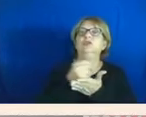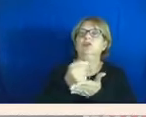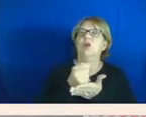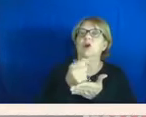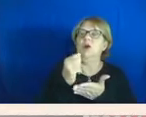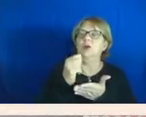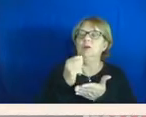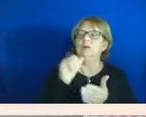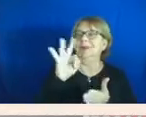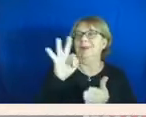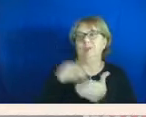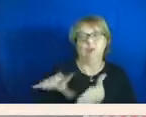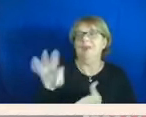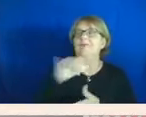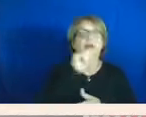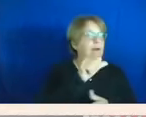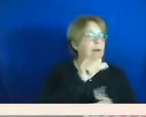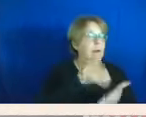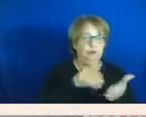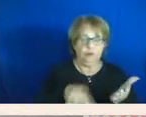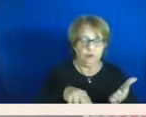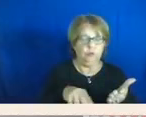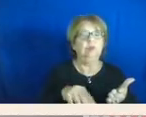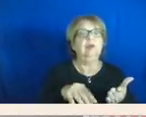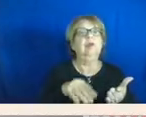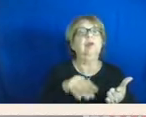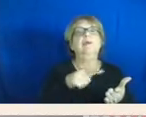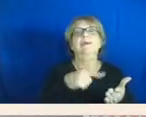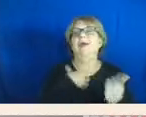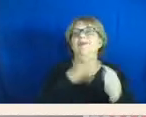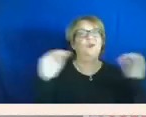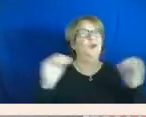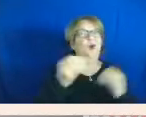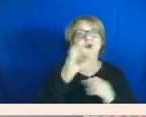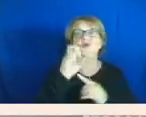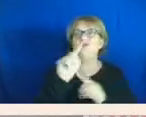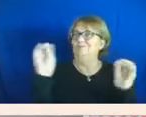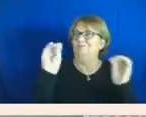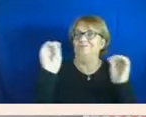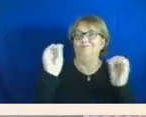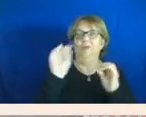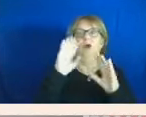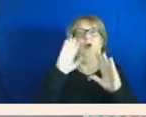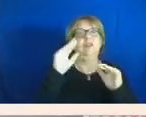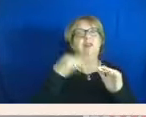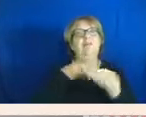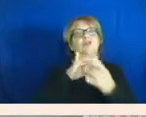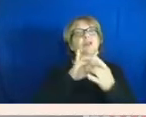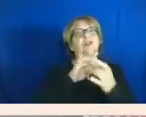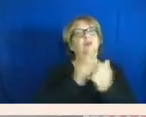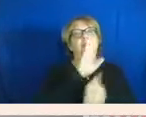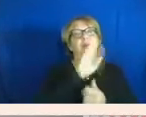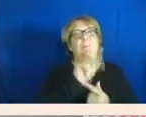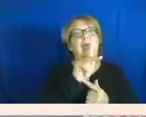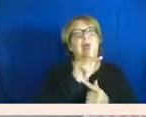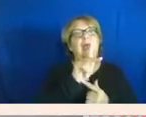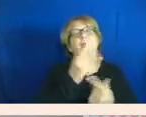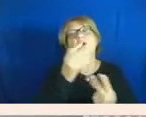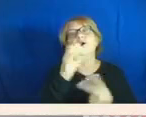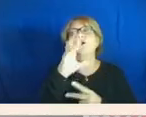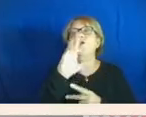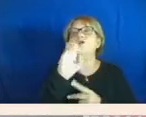a student and they have no credit score whatsoever, hopefully they have a relationship with their bank or their credit union. They do